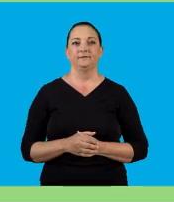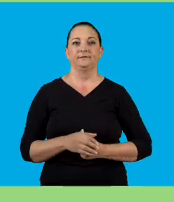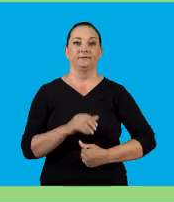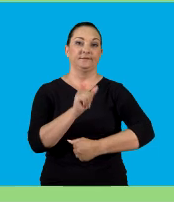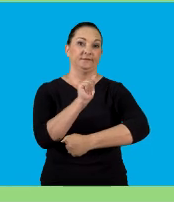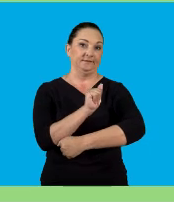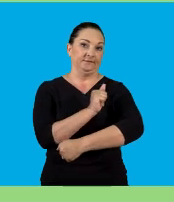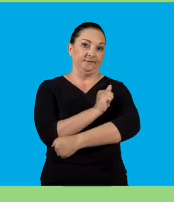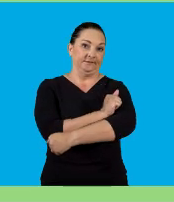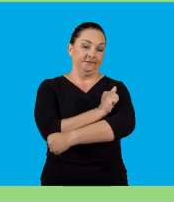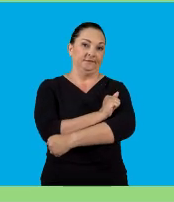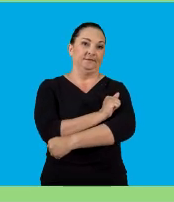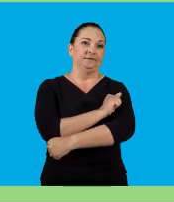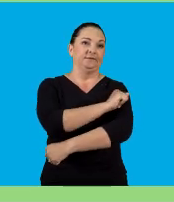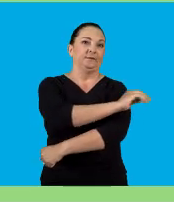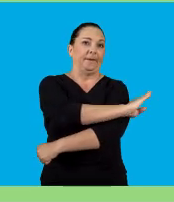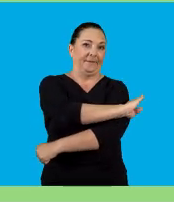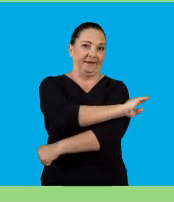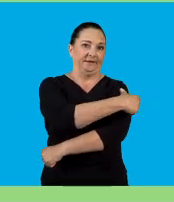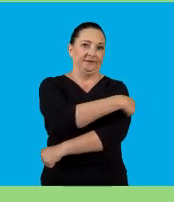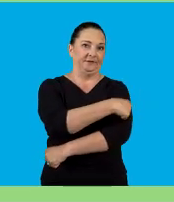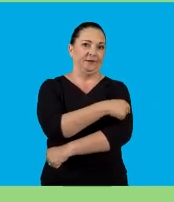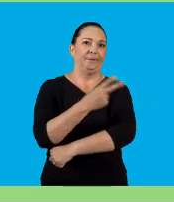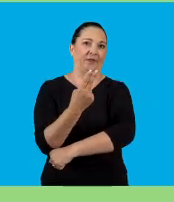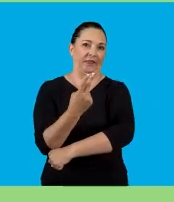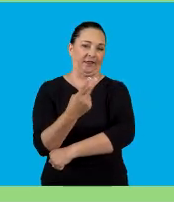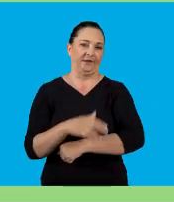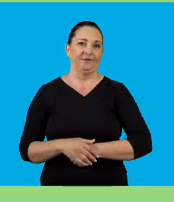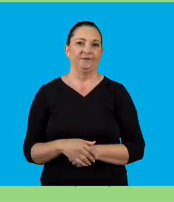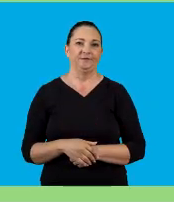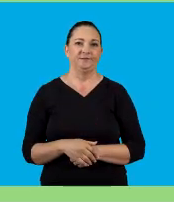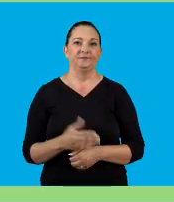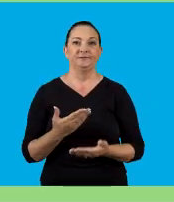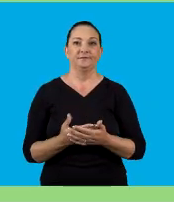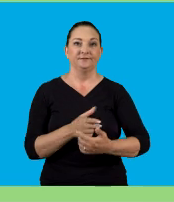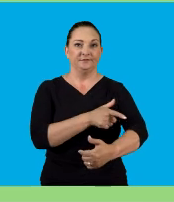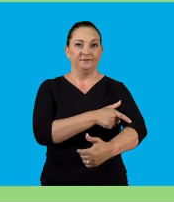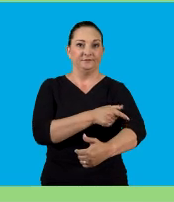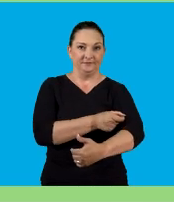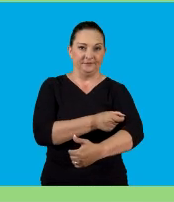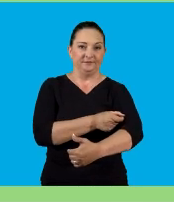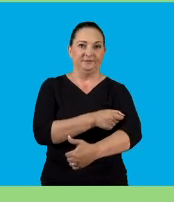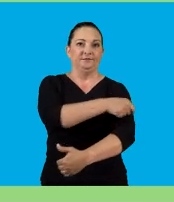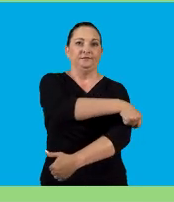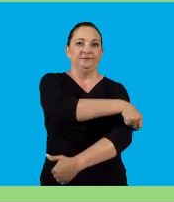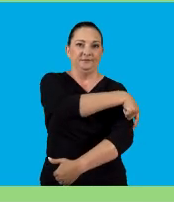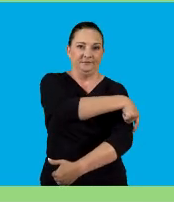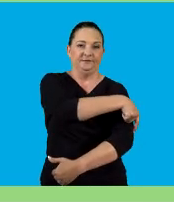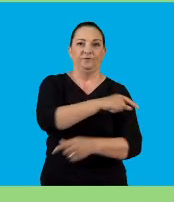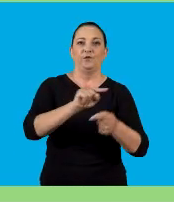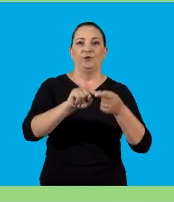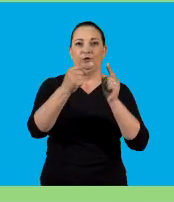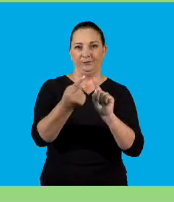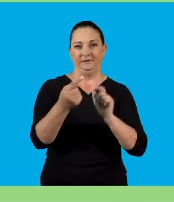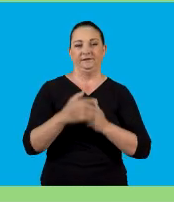So the biceps at A and triceps at A are a pair of muscles which contract opposite each